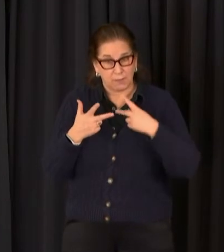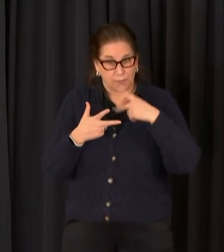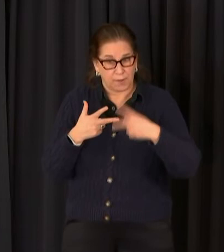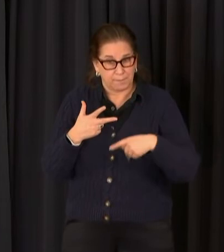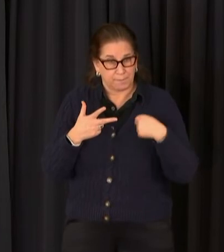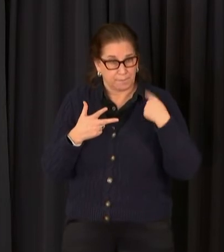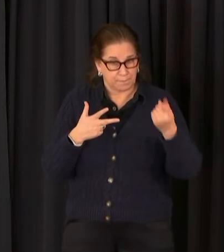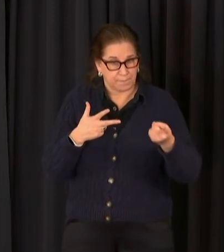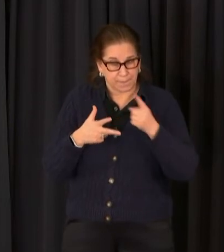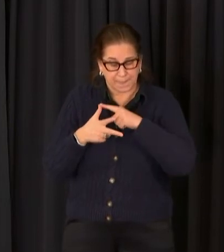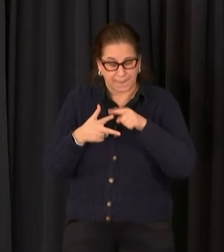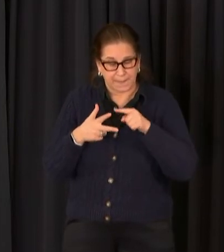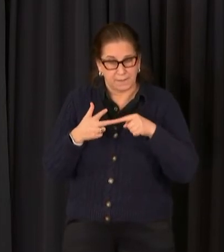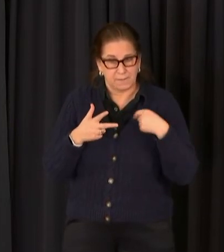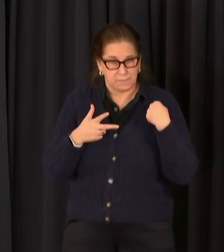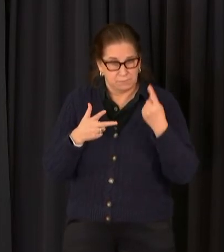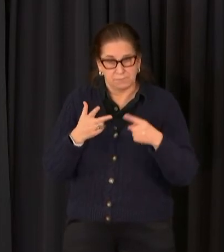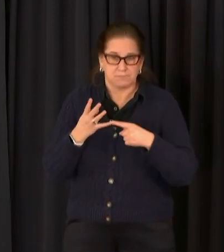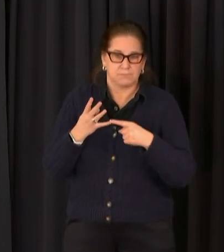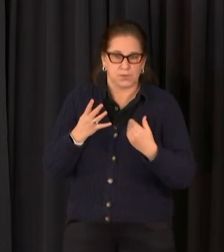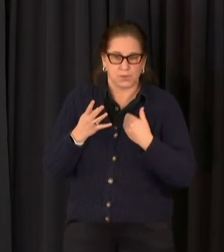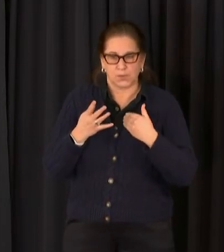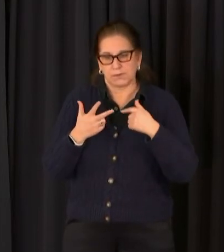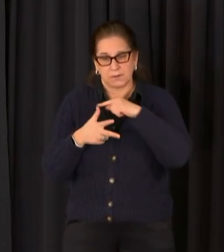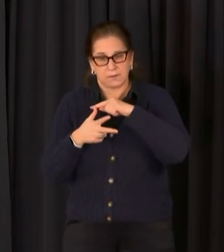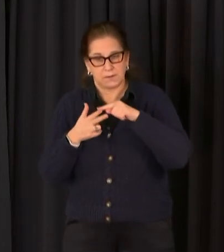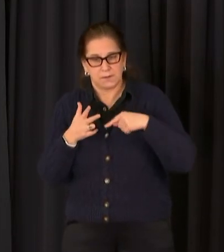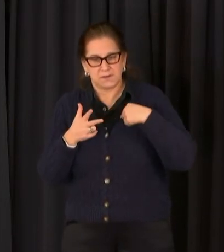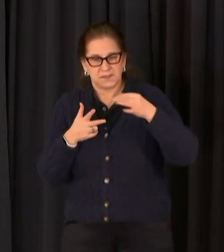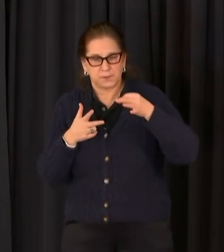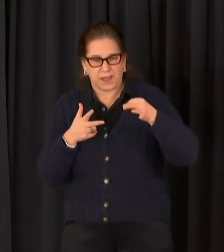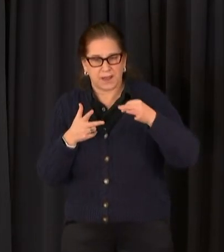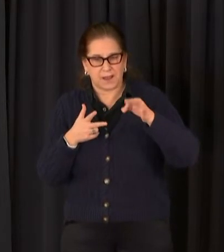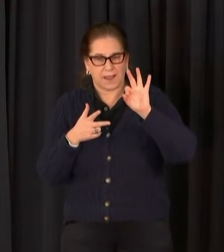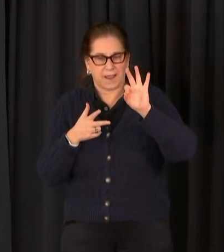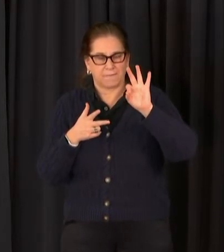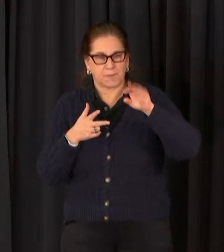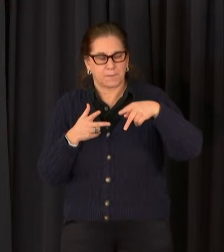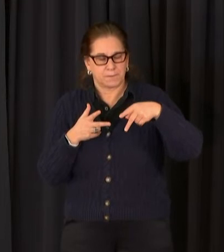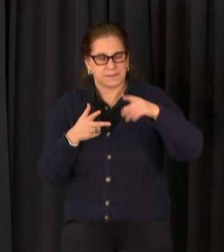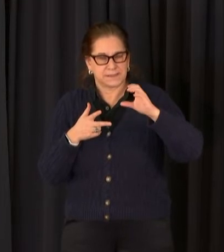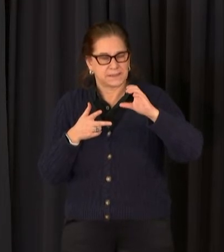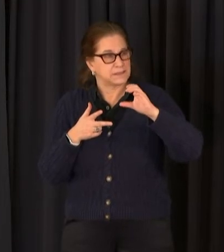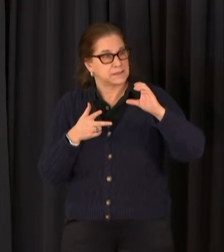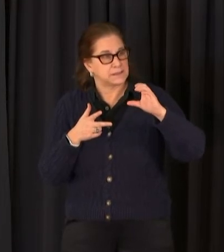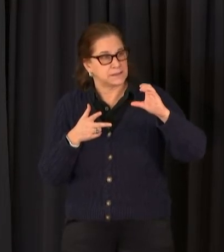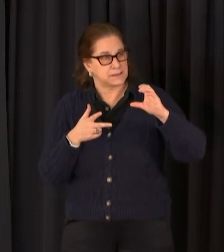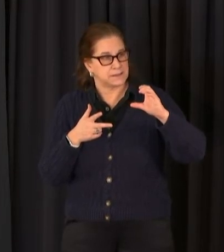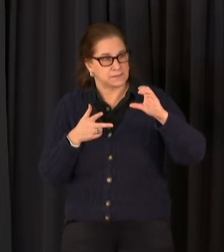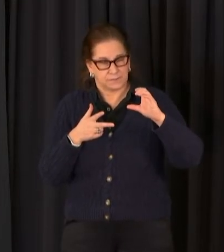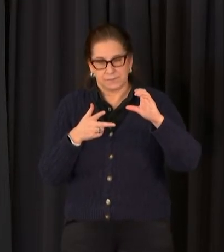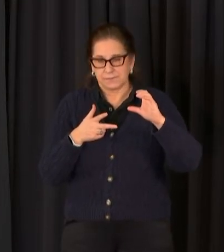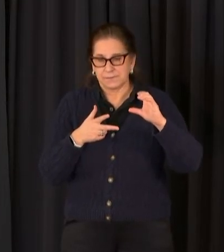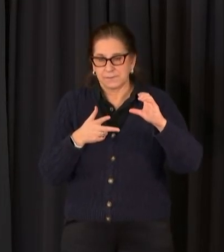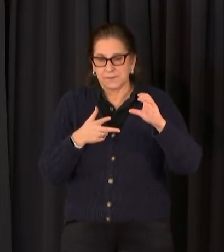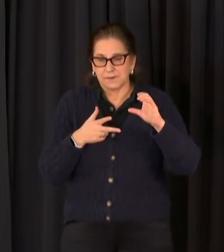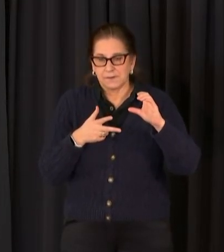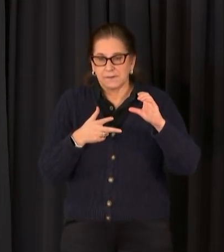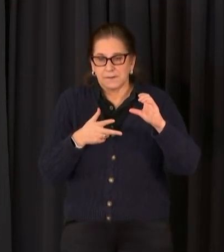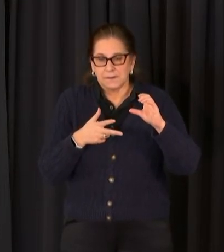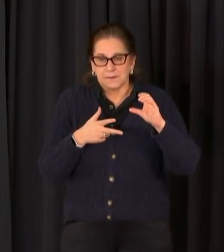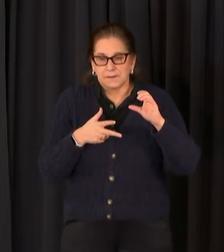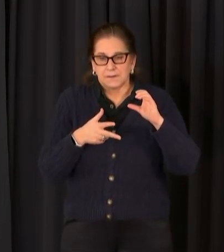we're making. The first for FPUC, FPUC, which is the additional $300 plus up payment,